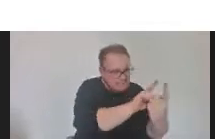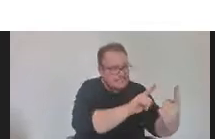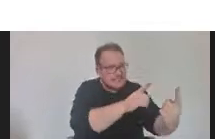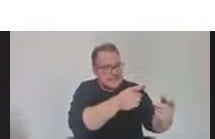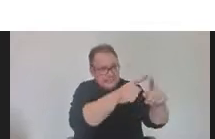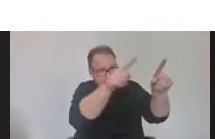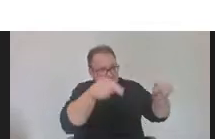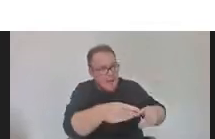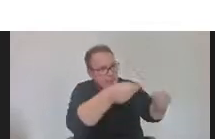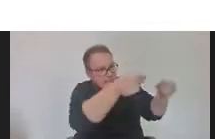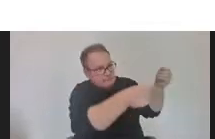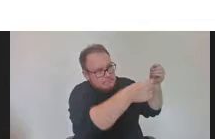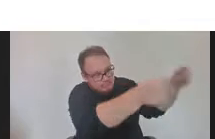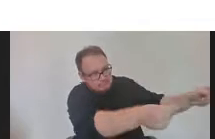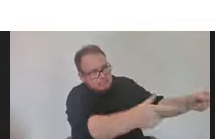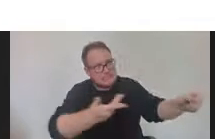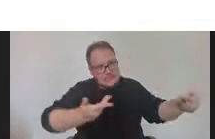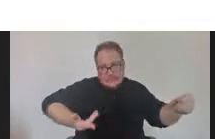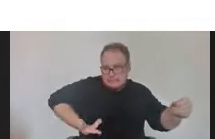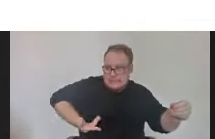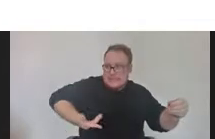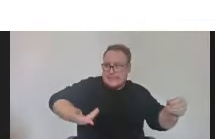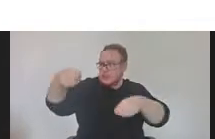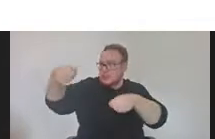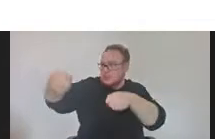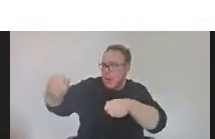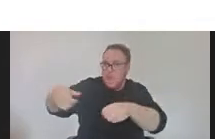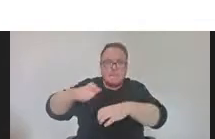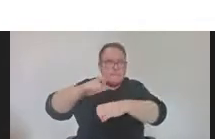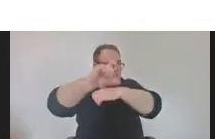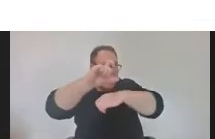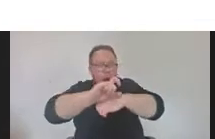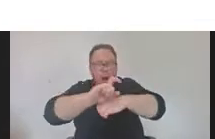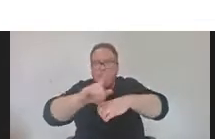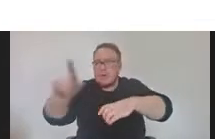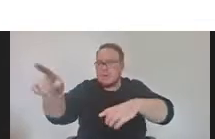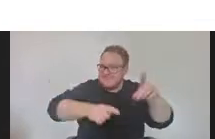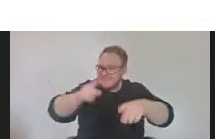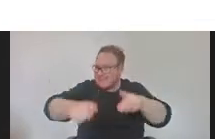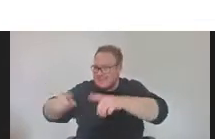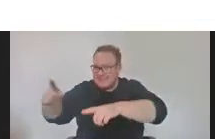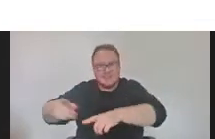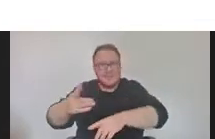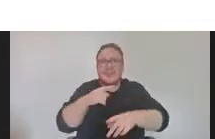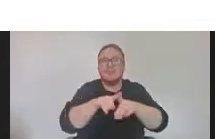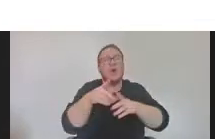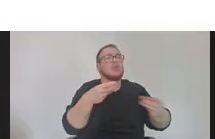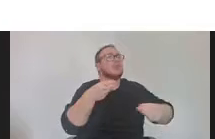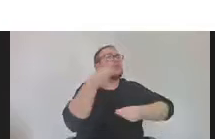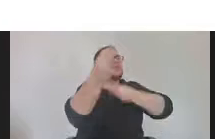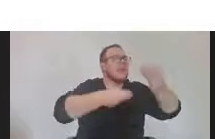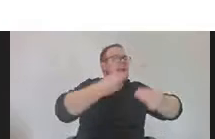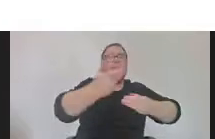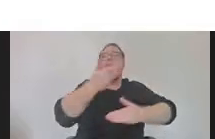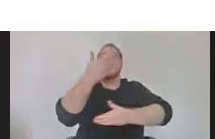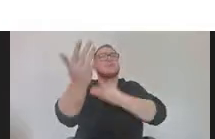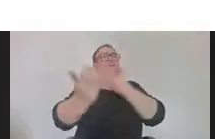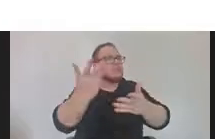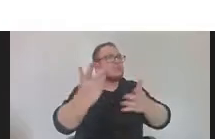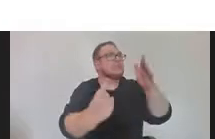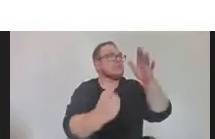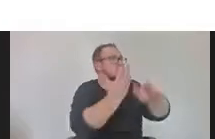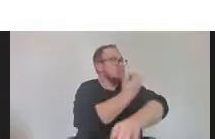flyers to local businesses and shops. He's been to mosques to do speeches, and I have to say, I